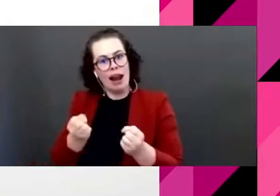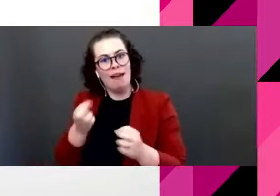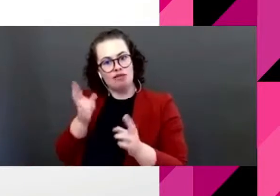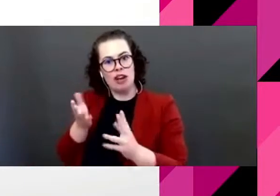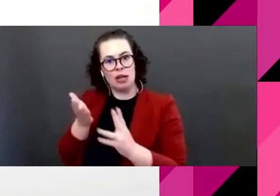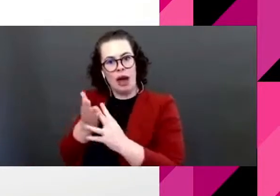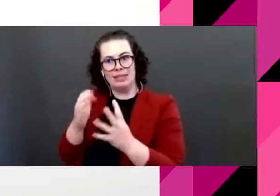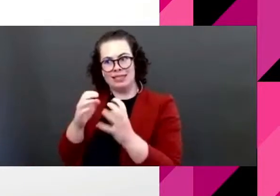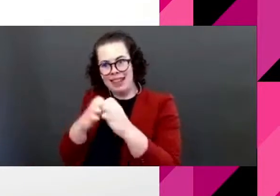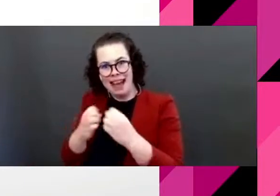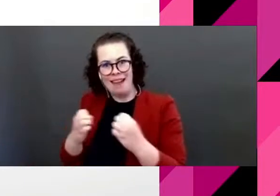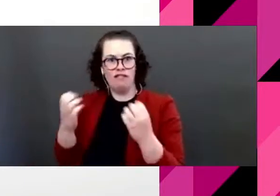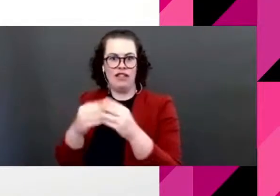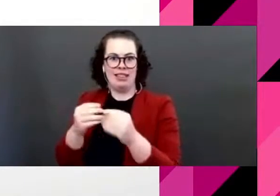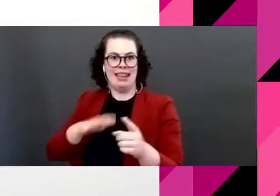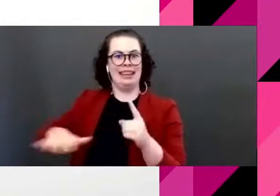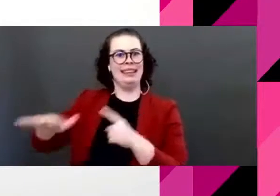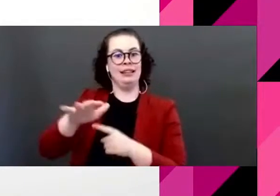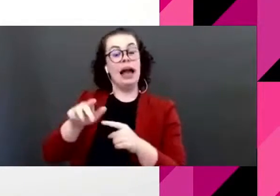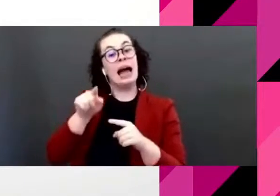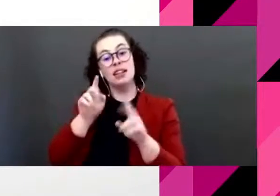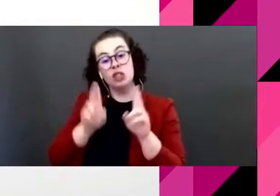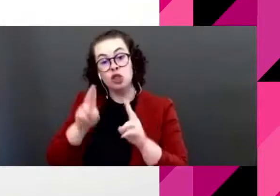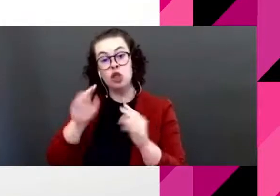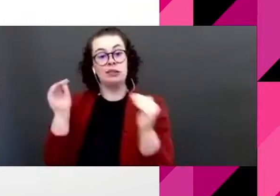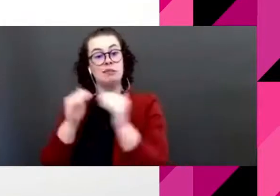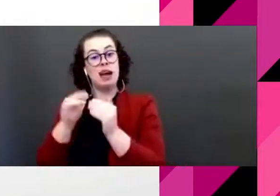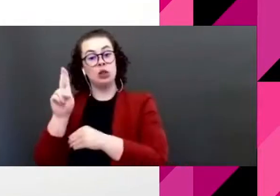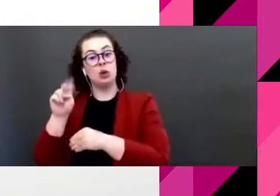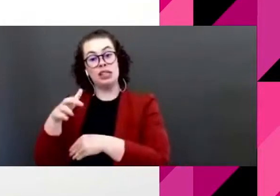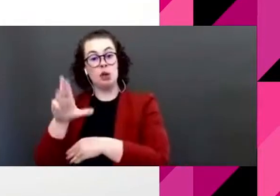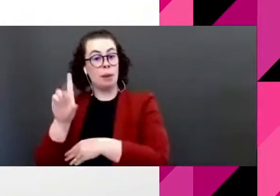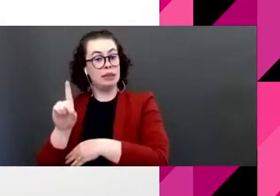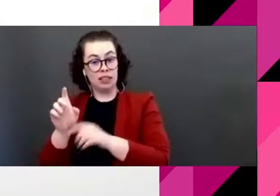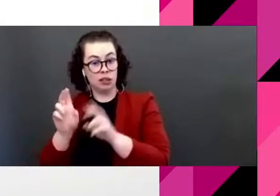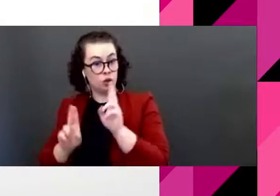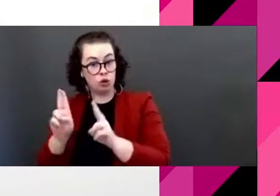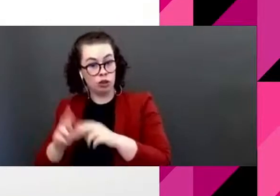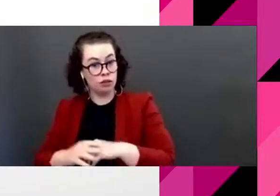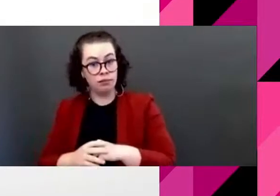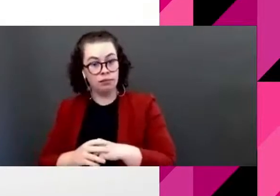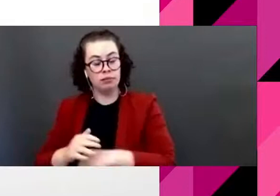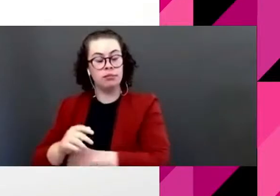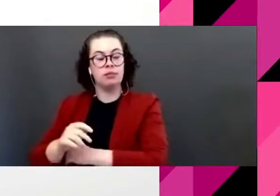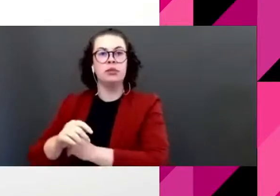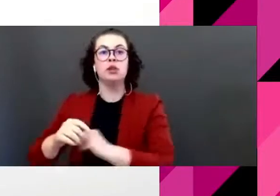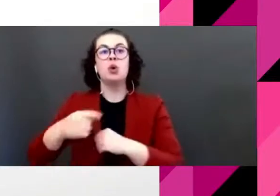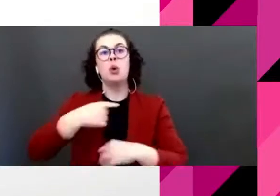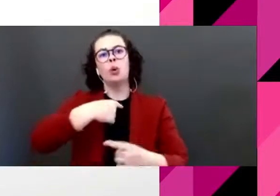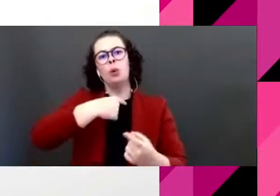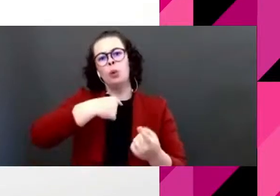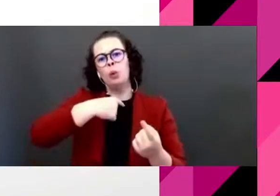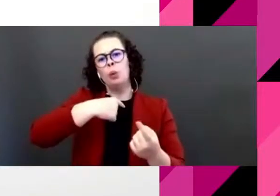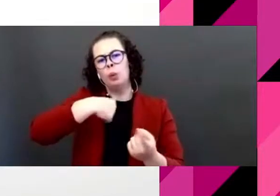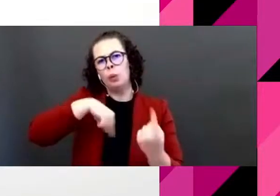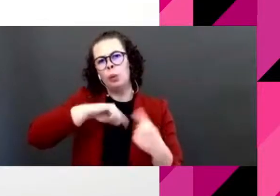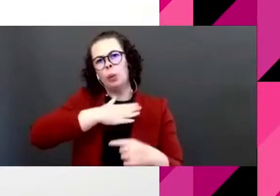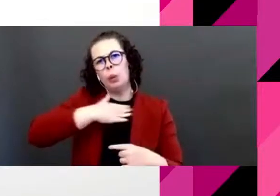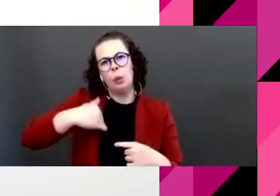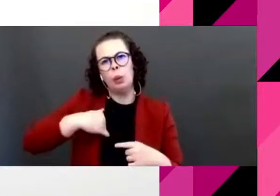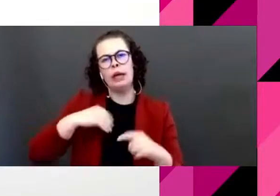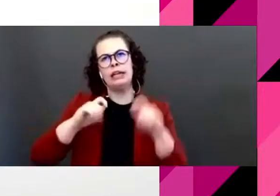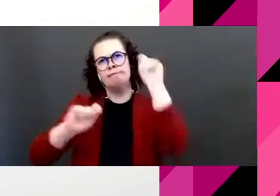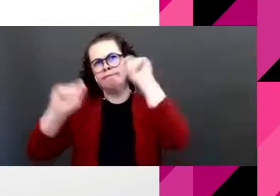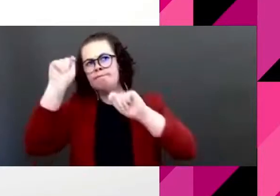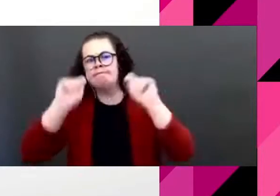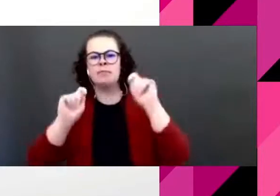aim to be in line with the Convention on the Rights of Persons with Disabilities, and we try to reflect some good practices on it